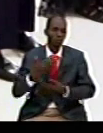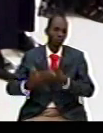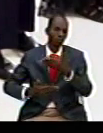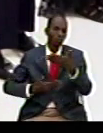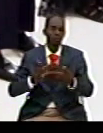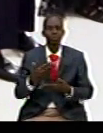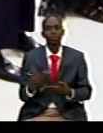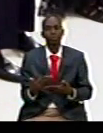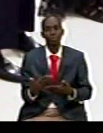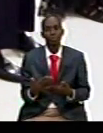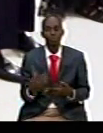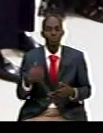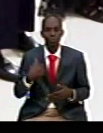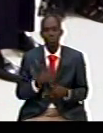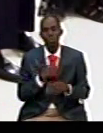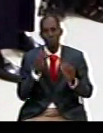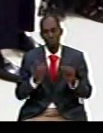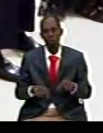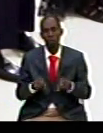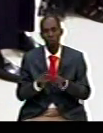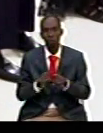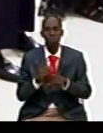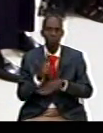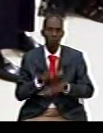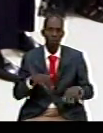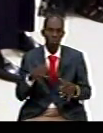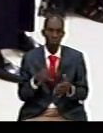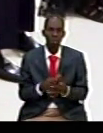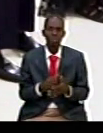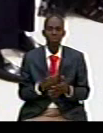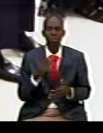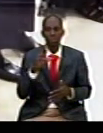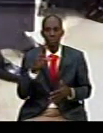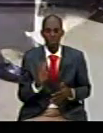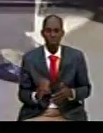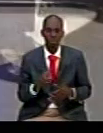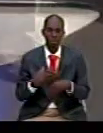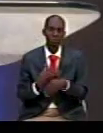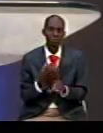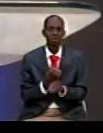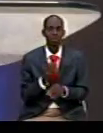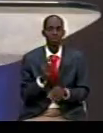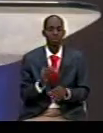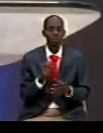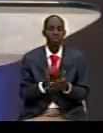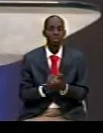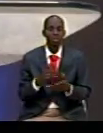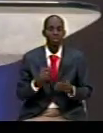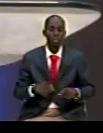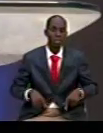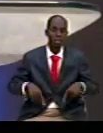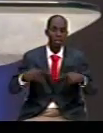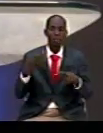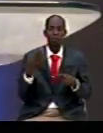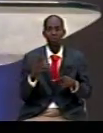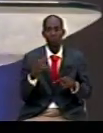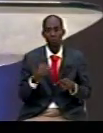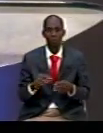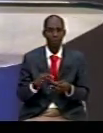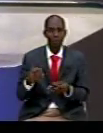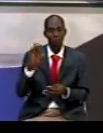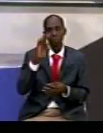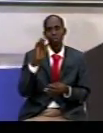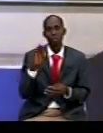your spirit. We can call it recreation. That's the life of the spirit, the life of the